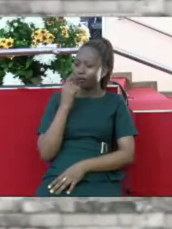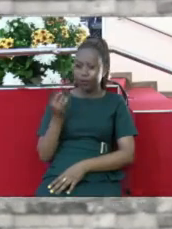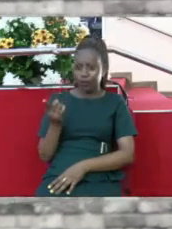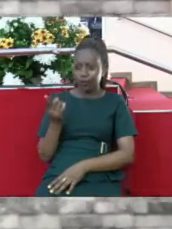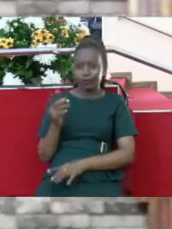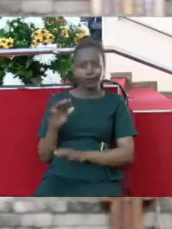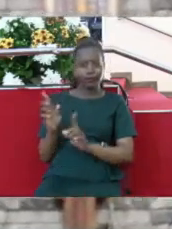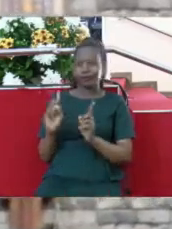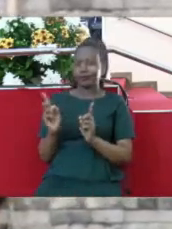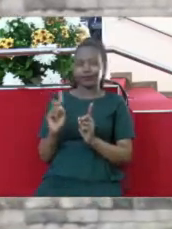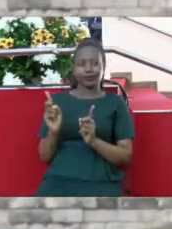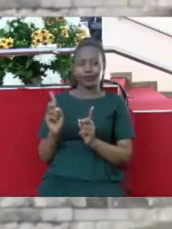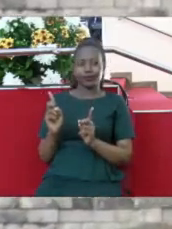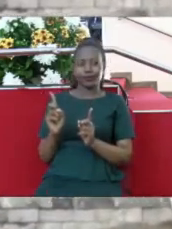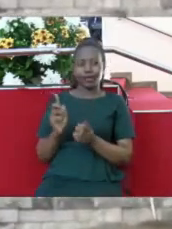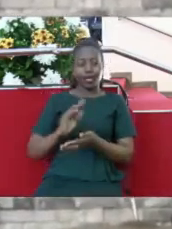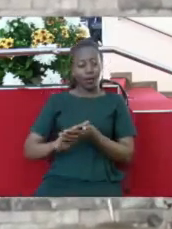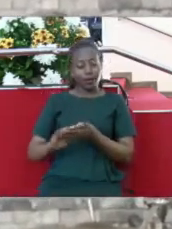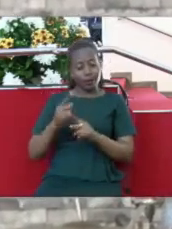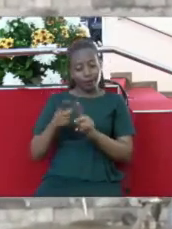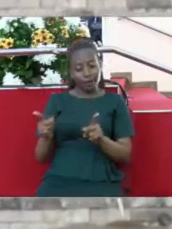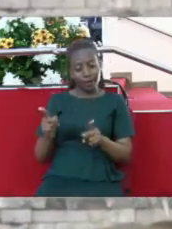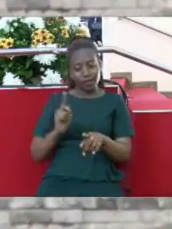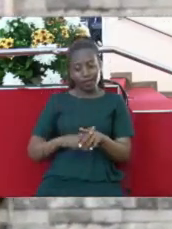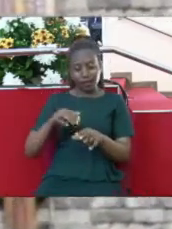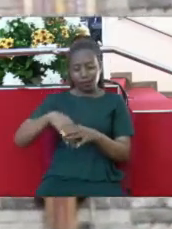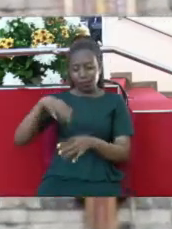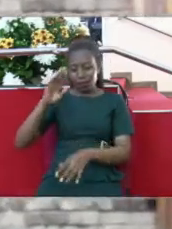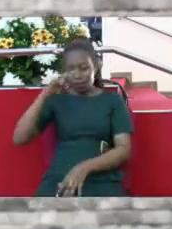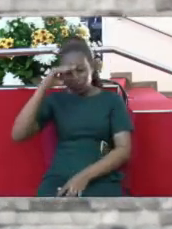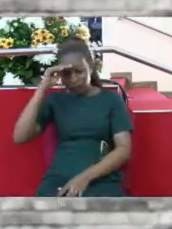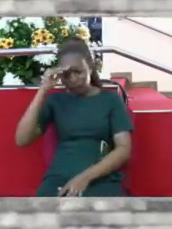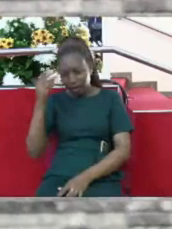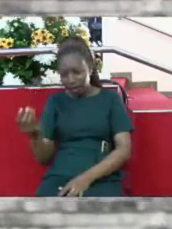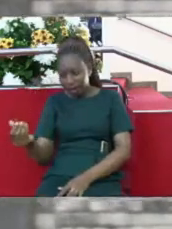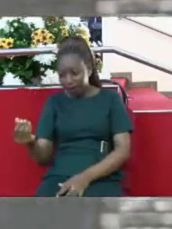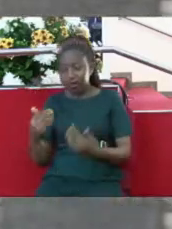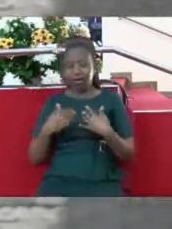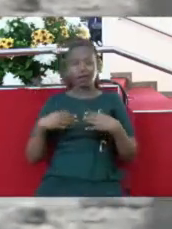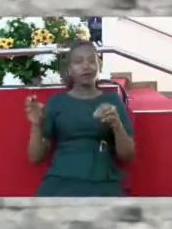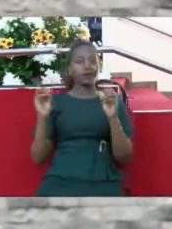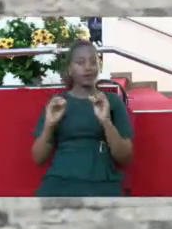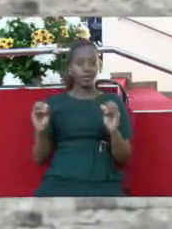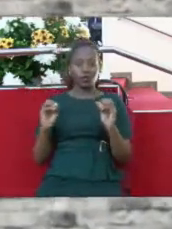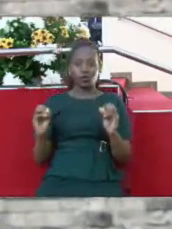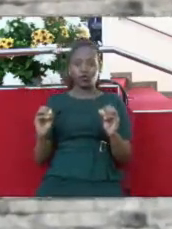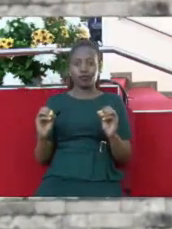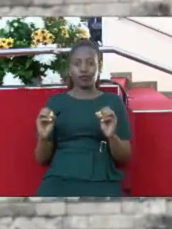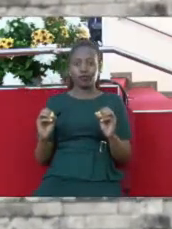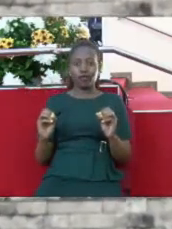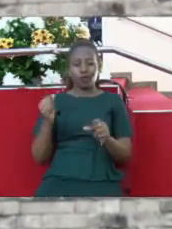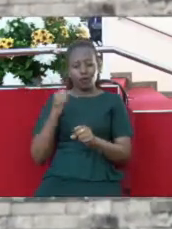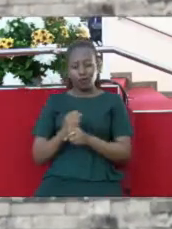But by the time you are living there, you are minus all your money. Ukitoka pale, hauna lolote pesa yoyote. You have done things that you, if you are